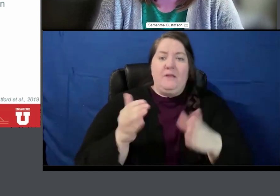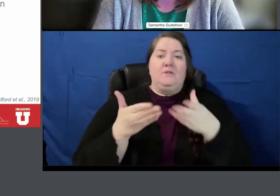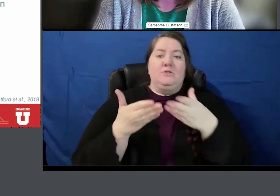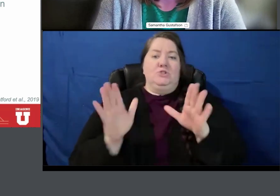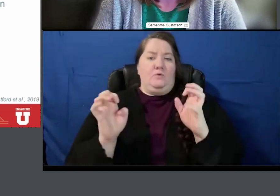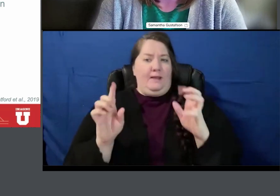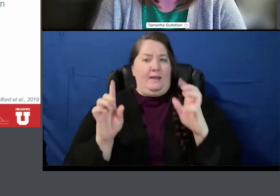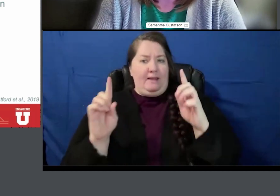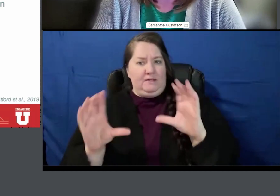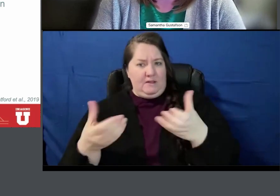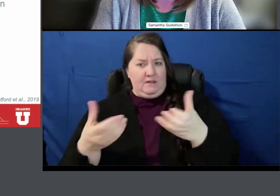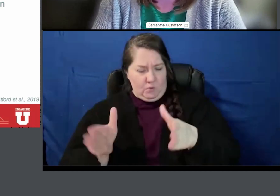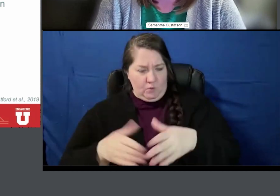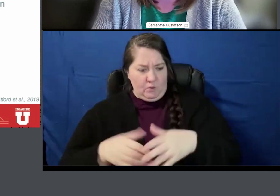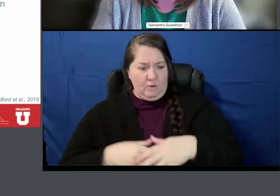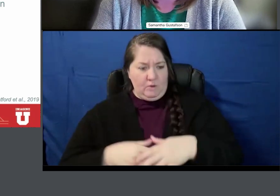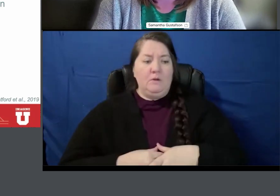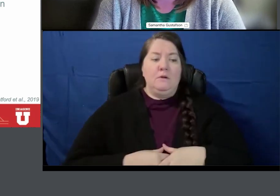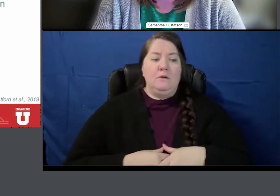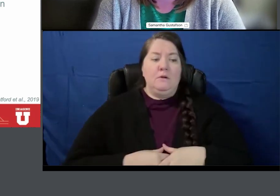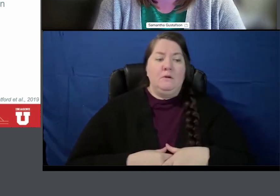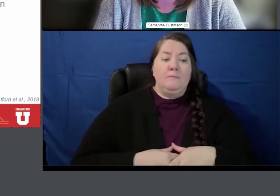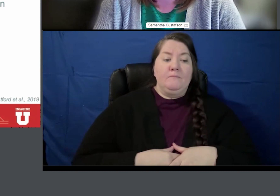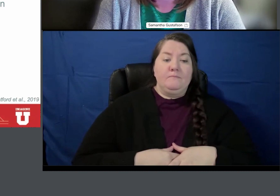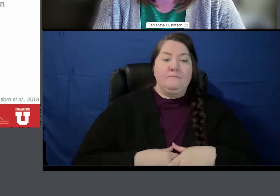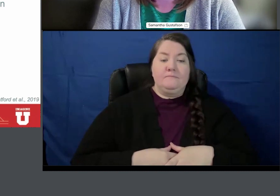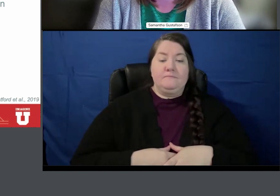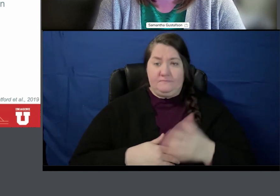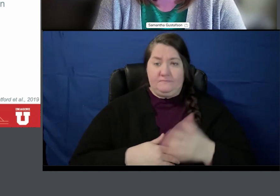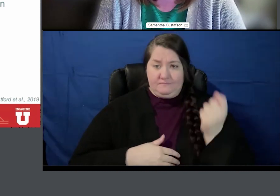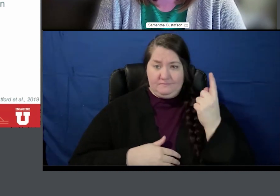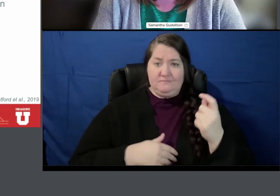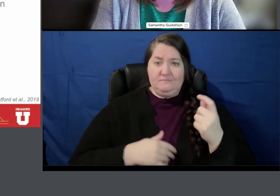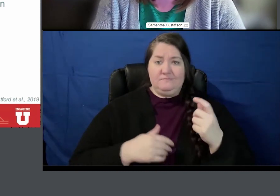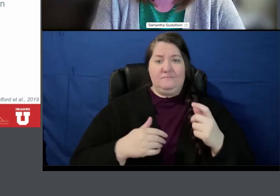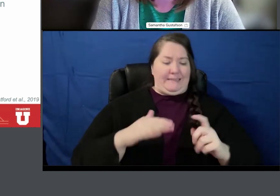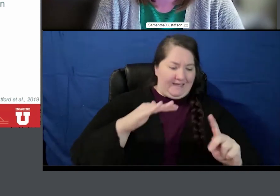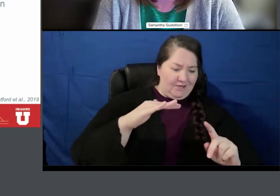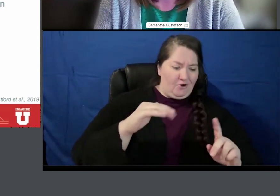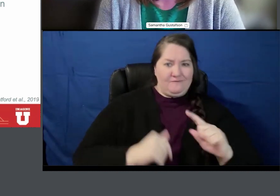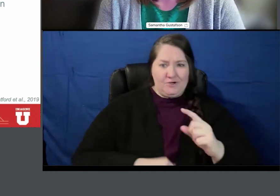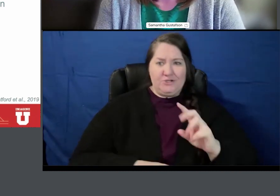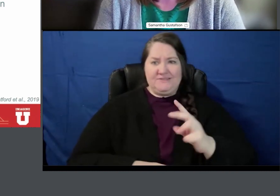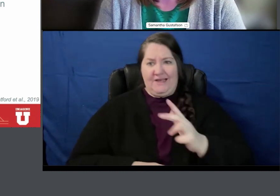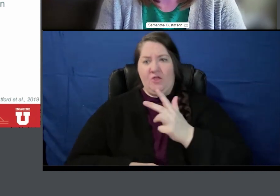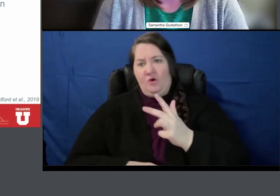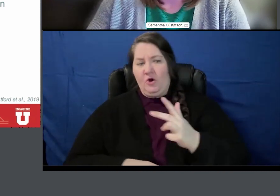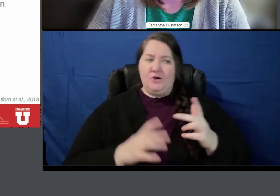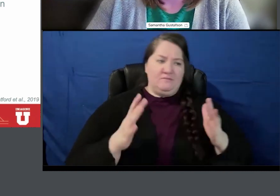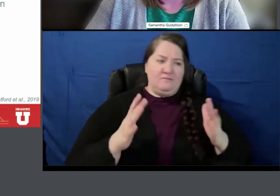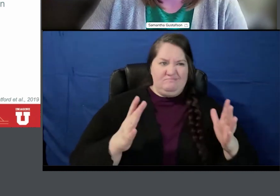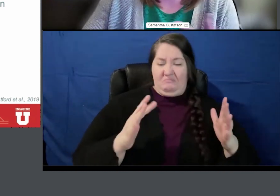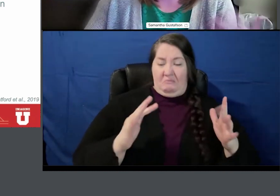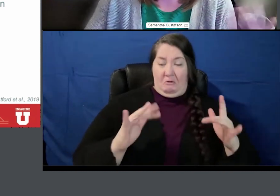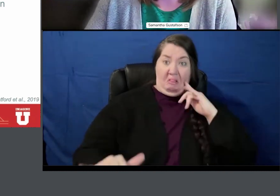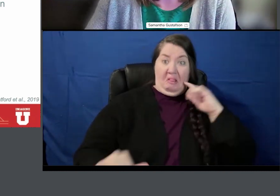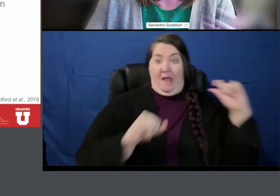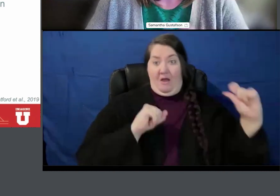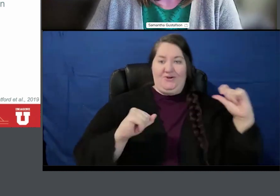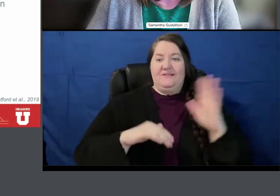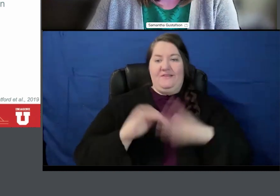classrooms. And we also know that lower grade classrooms are much noisier than higher grade classrooms, typically because